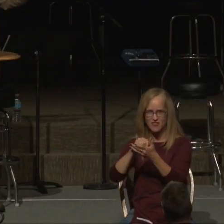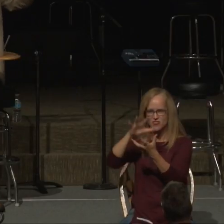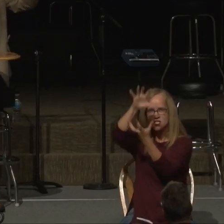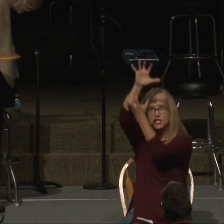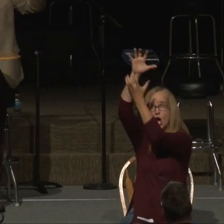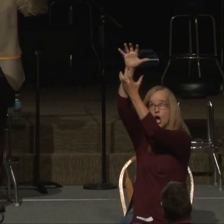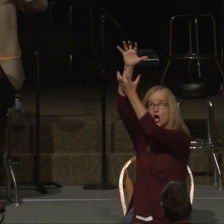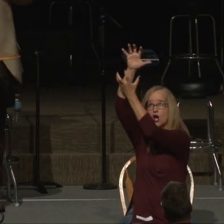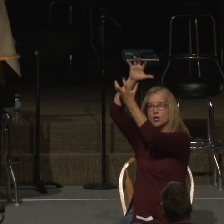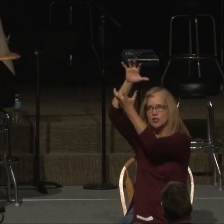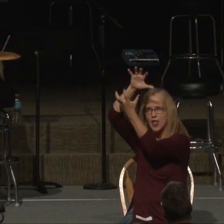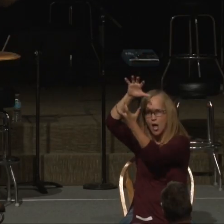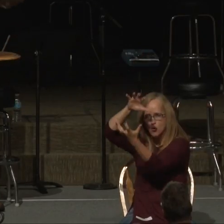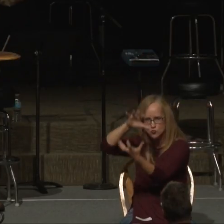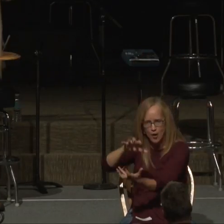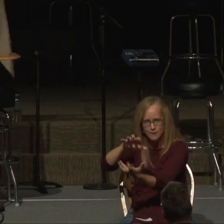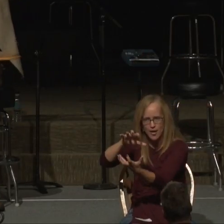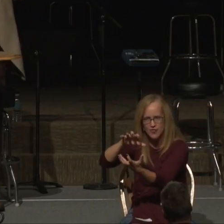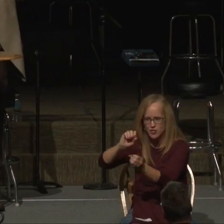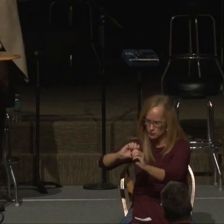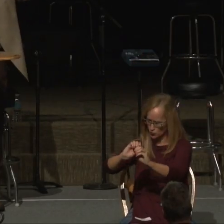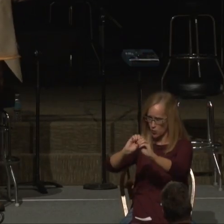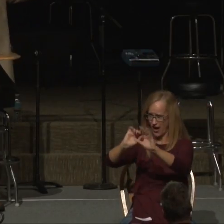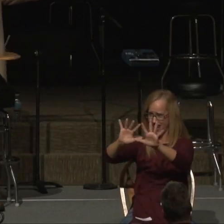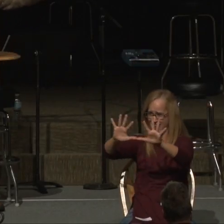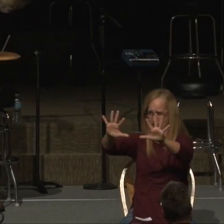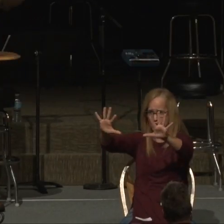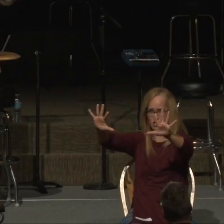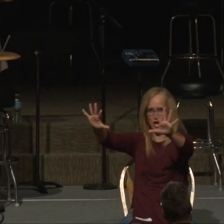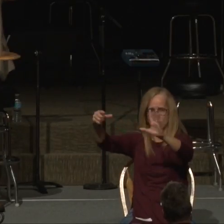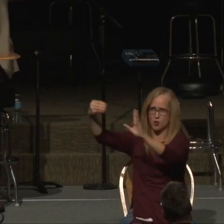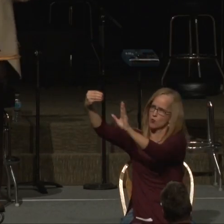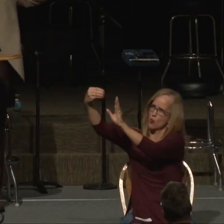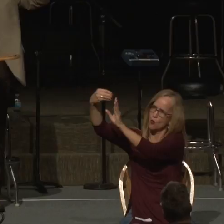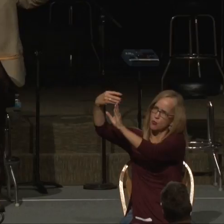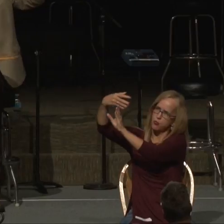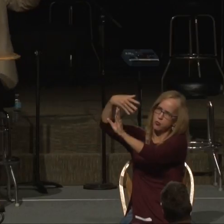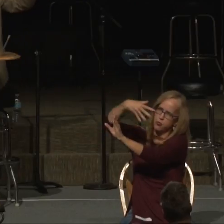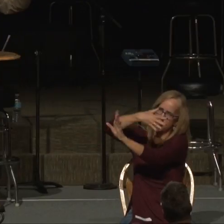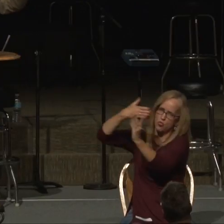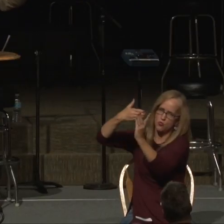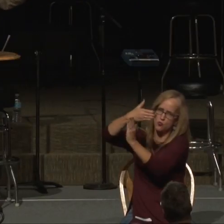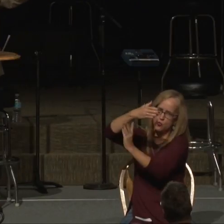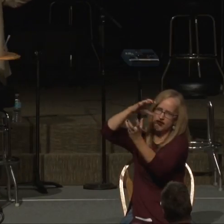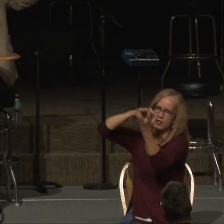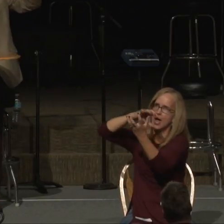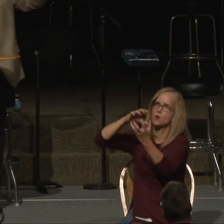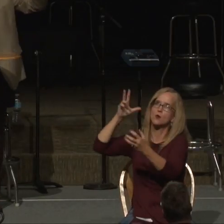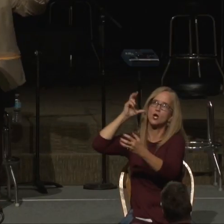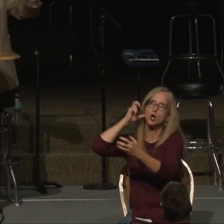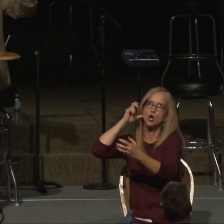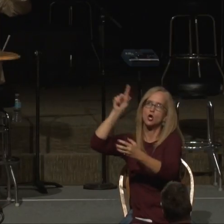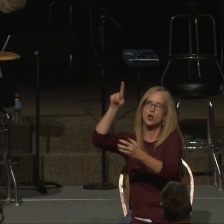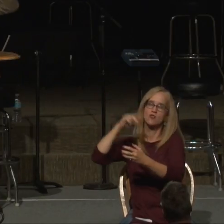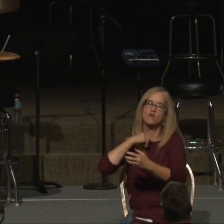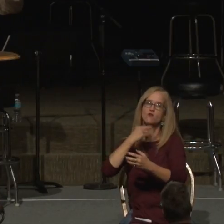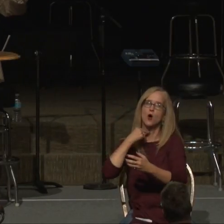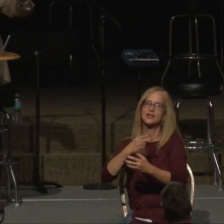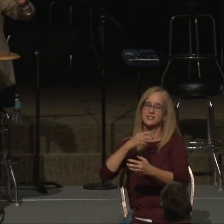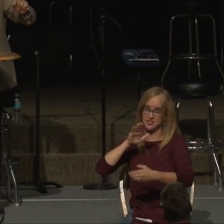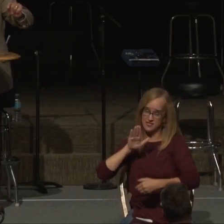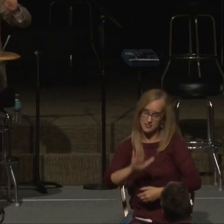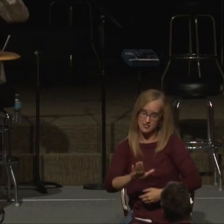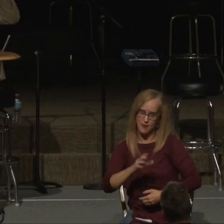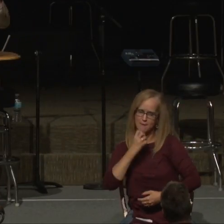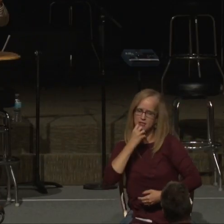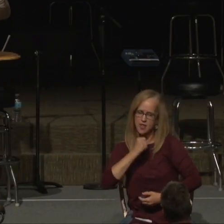cloud dropped down upon the mountain, and this bright light was shining through that cloud, and they heard the voice say, "This is my beloved Son, in whom I'm